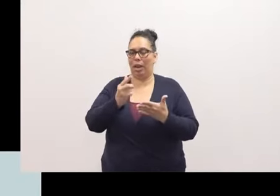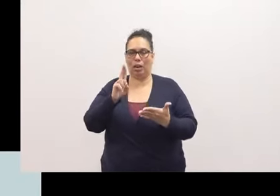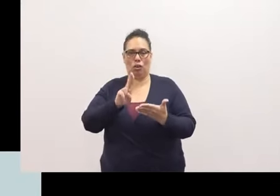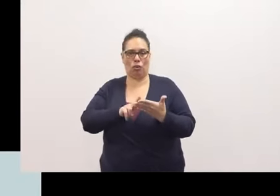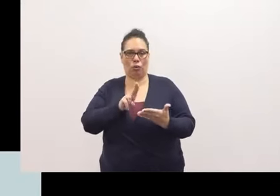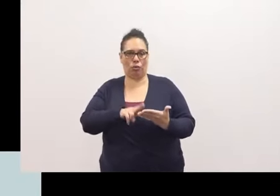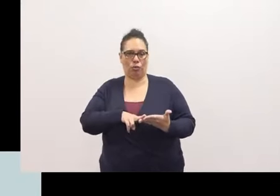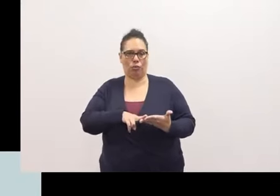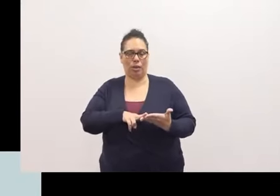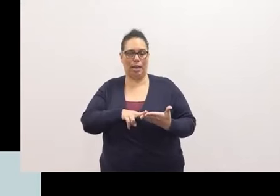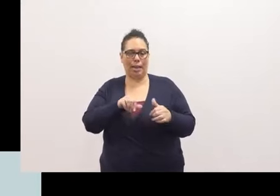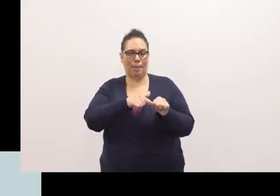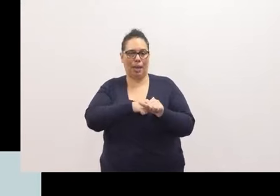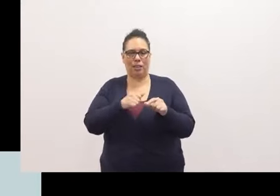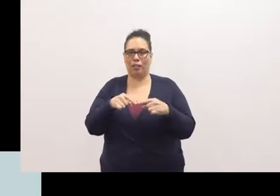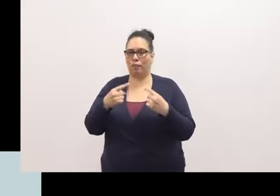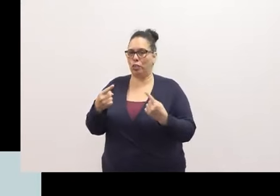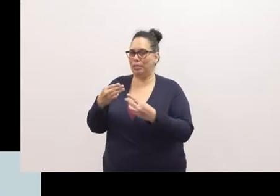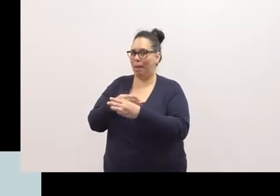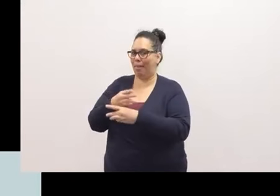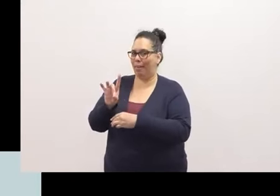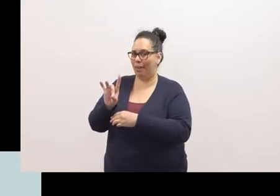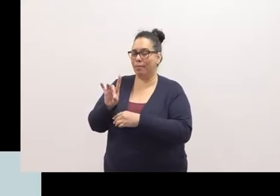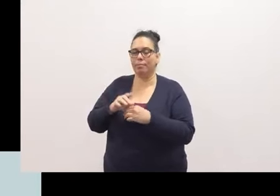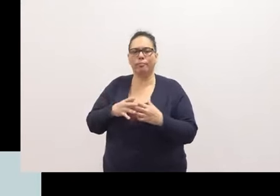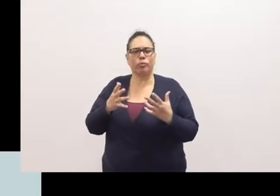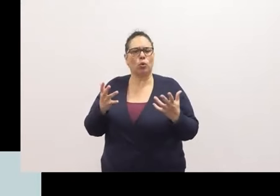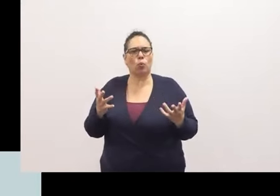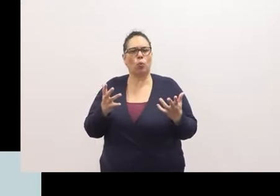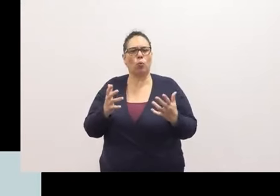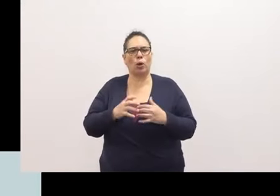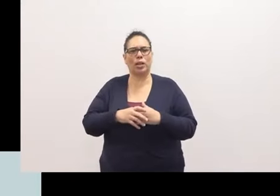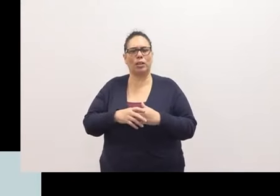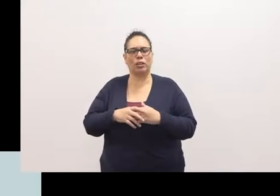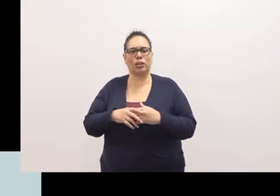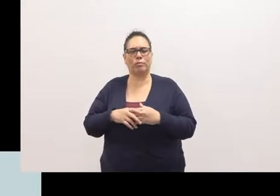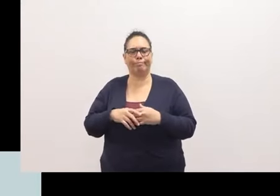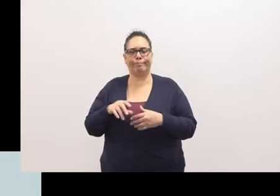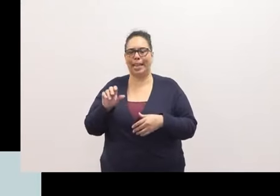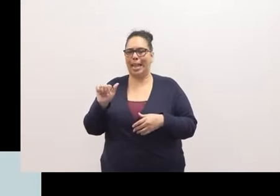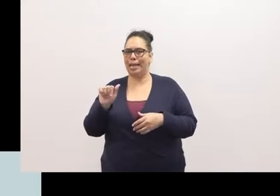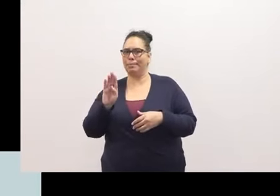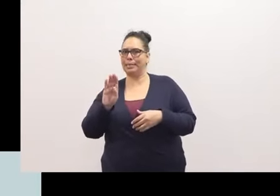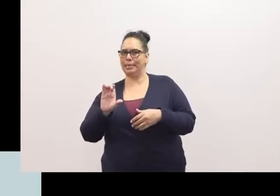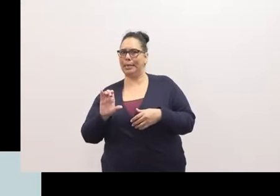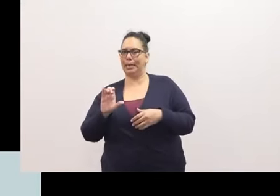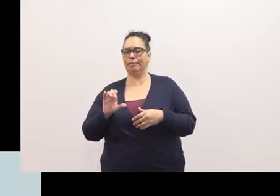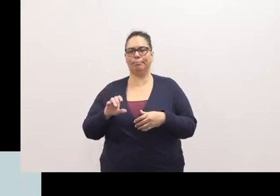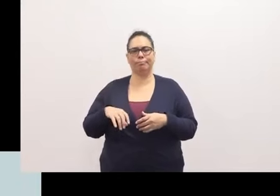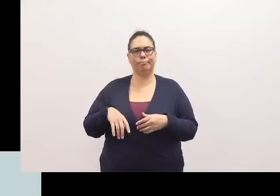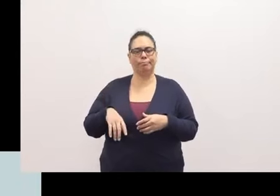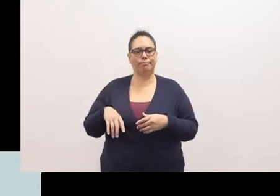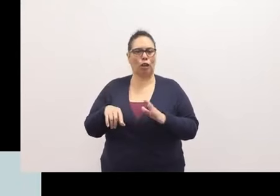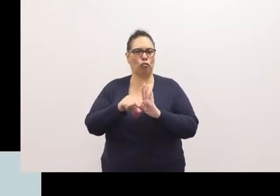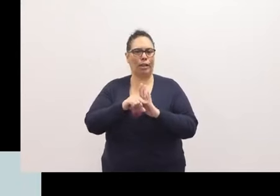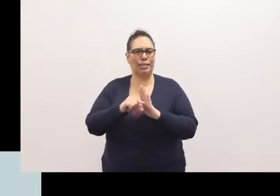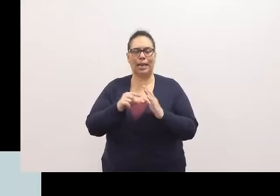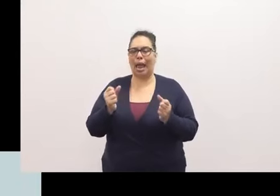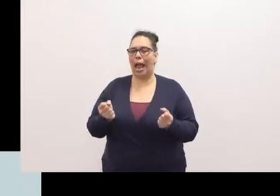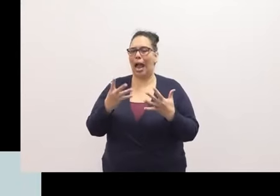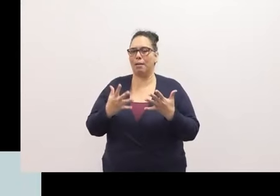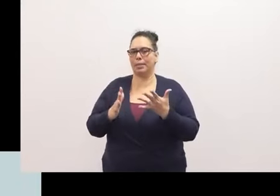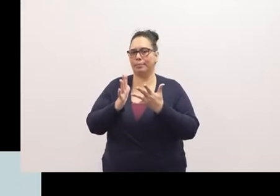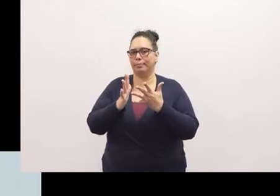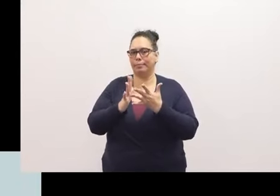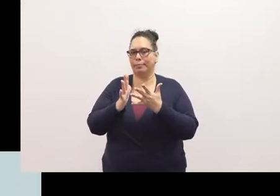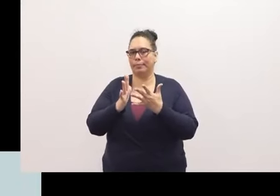algebra versus math 8? And what are their ABC rates? And finally, how many current grade 9 students have